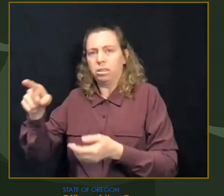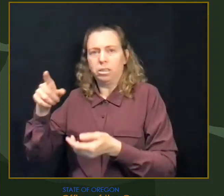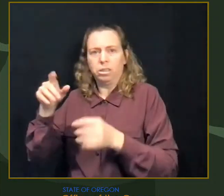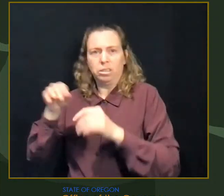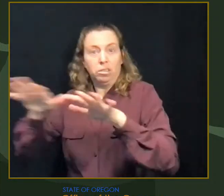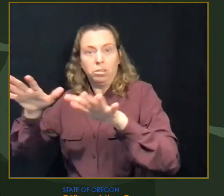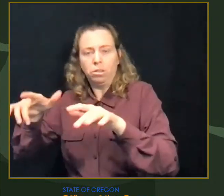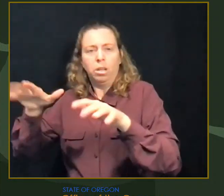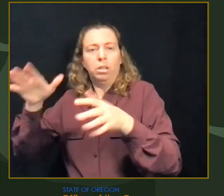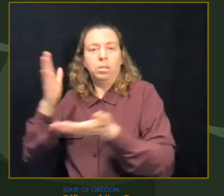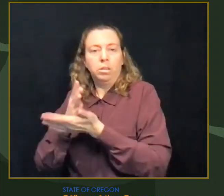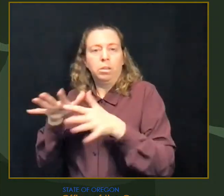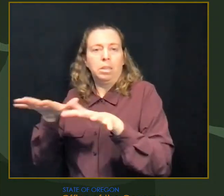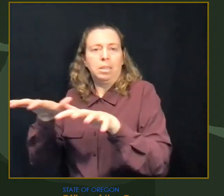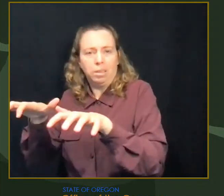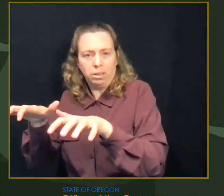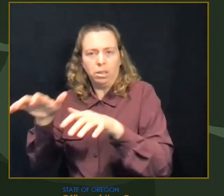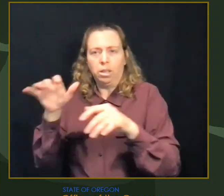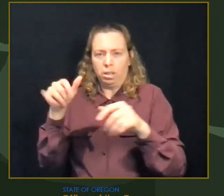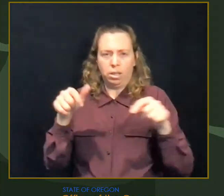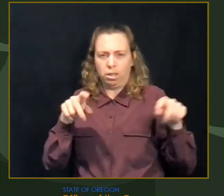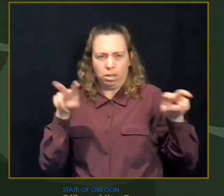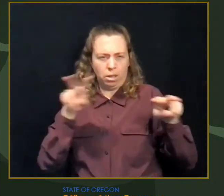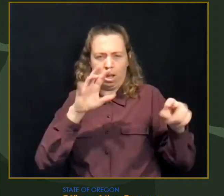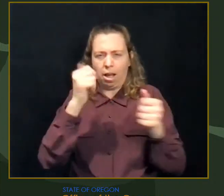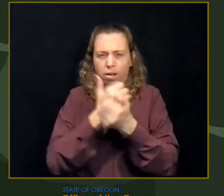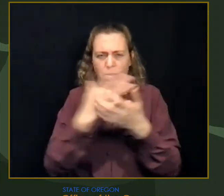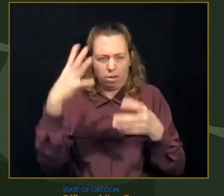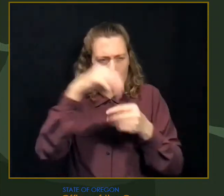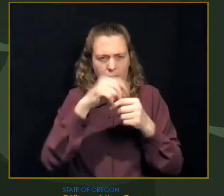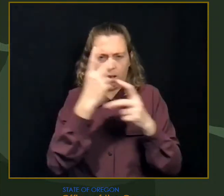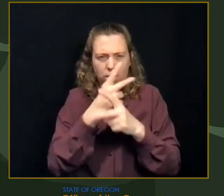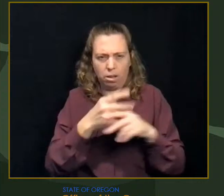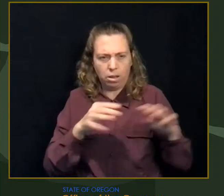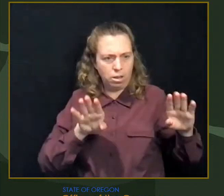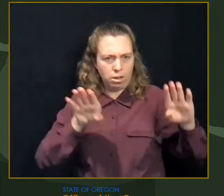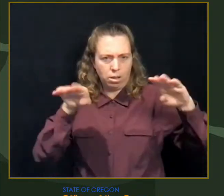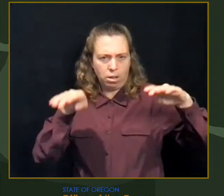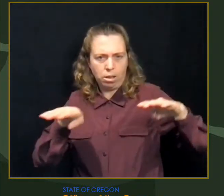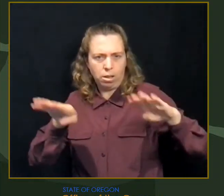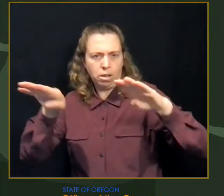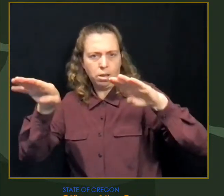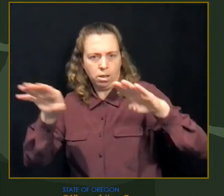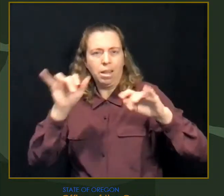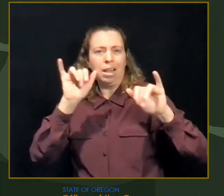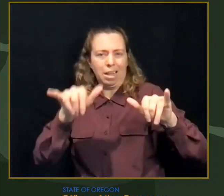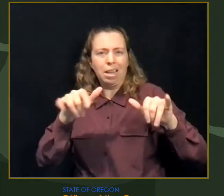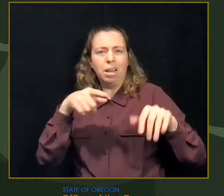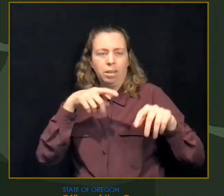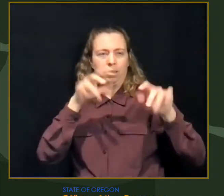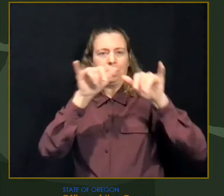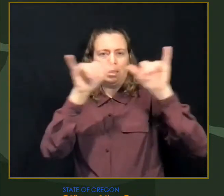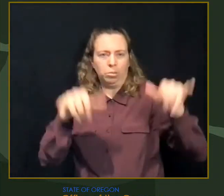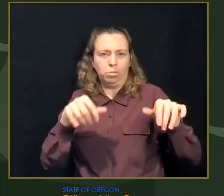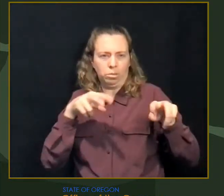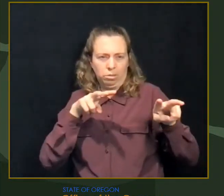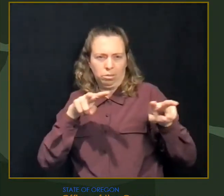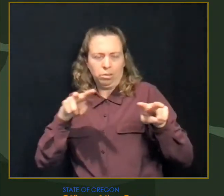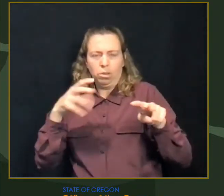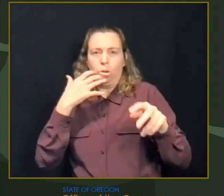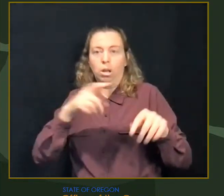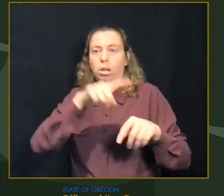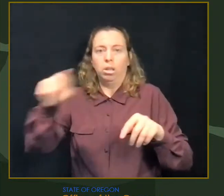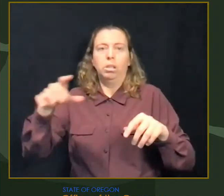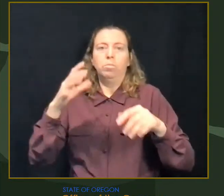of the constraint on the system there. So that question can go back to the governor, but I'll answer your other